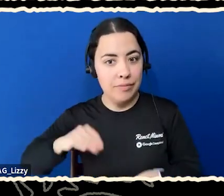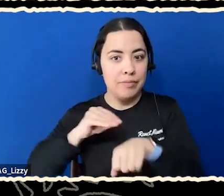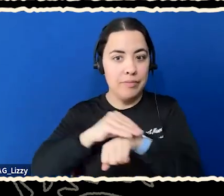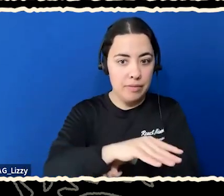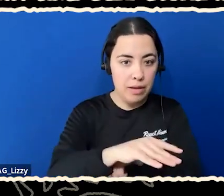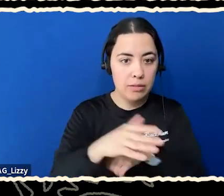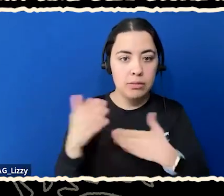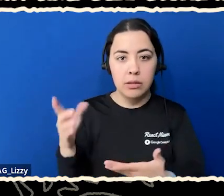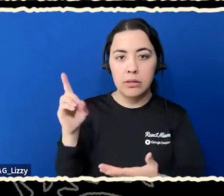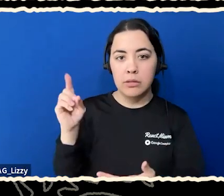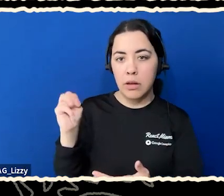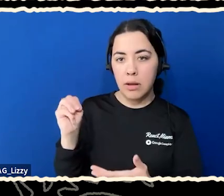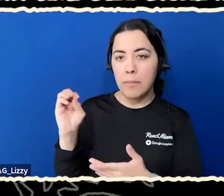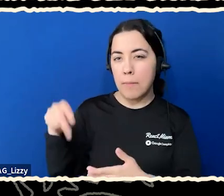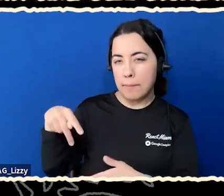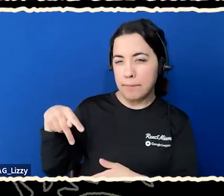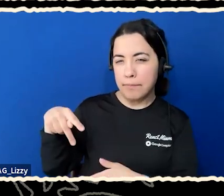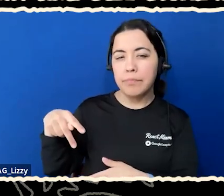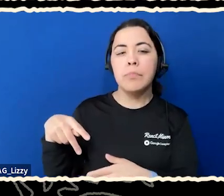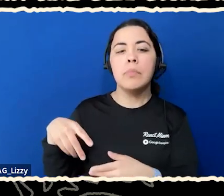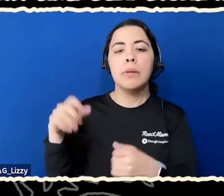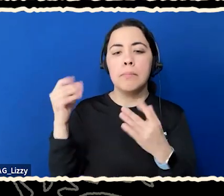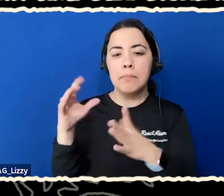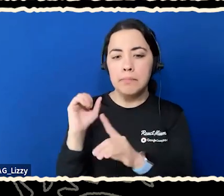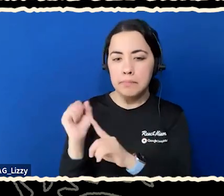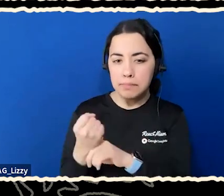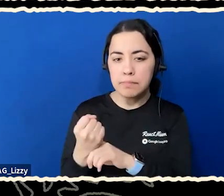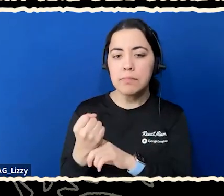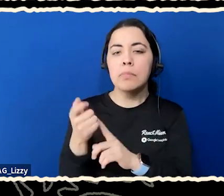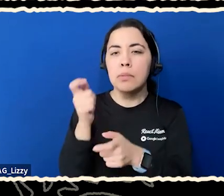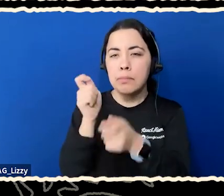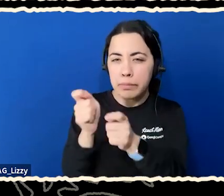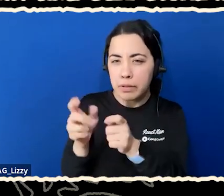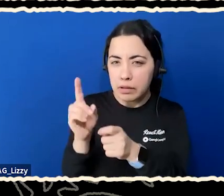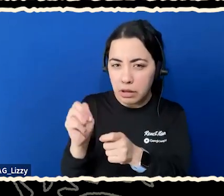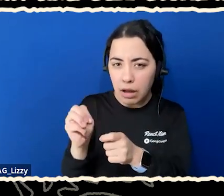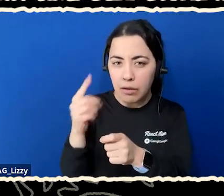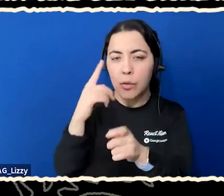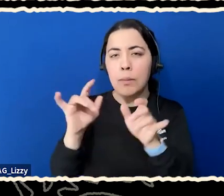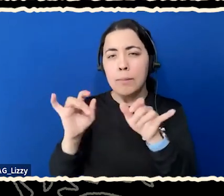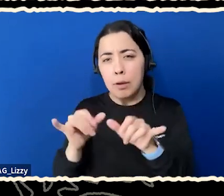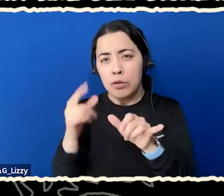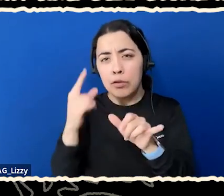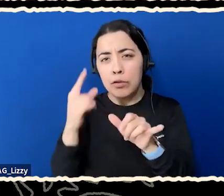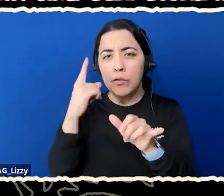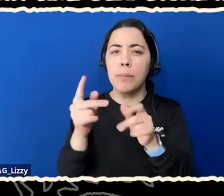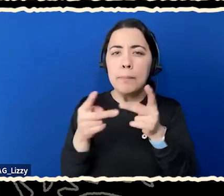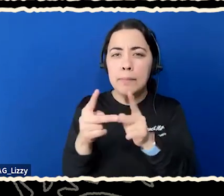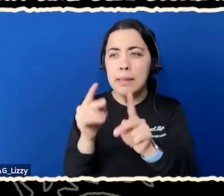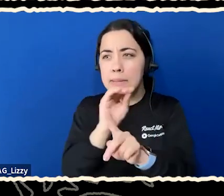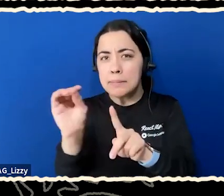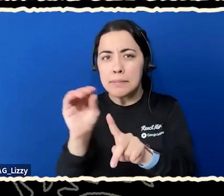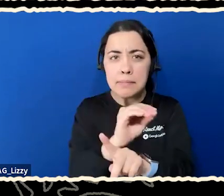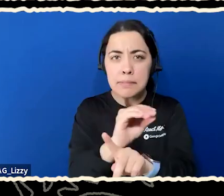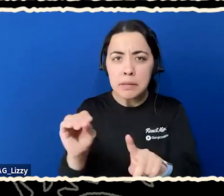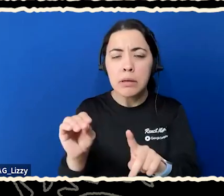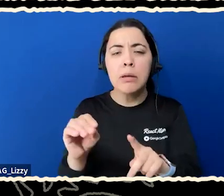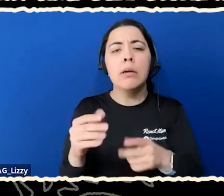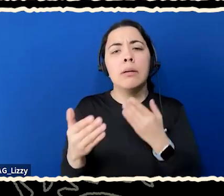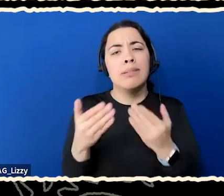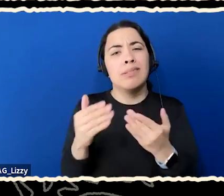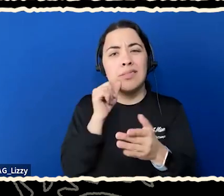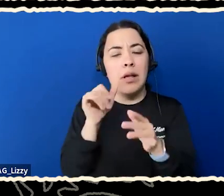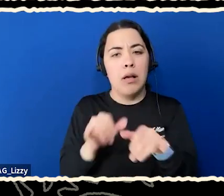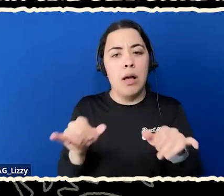cases where you need to manipulate the DOM directly, like measure something, position something. It may be not very common in like line of